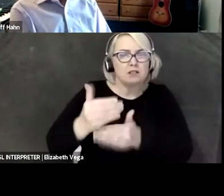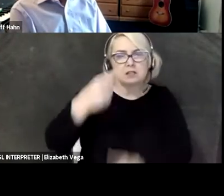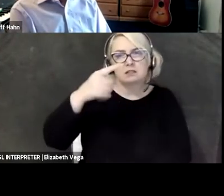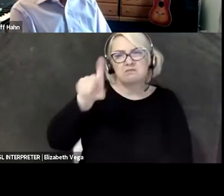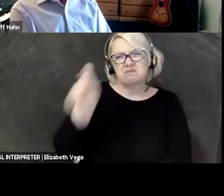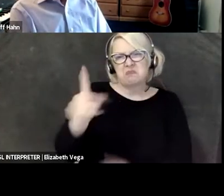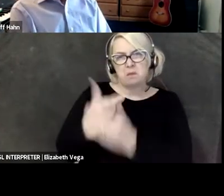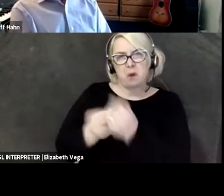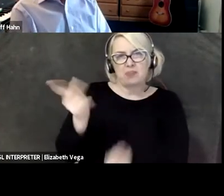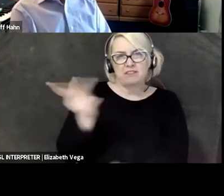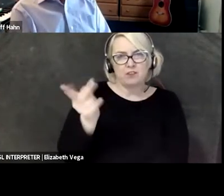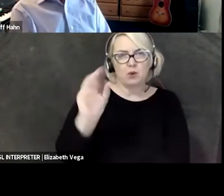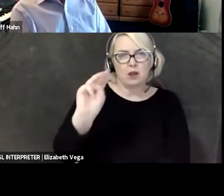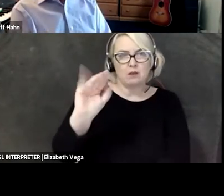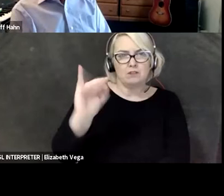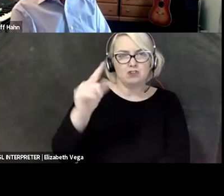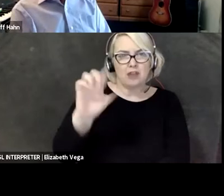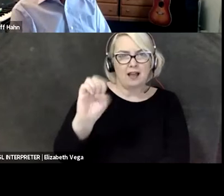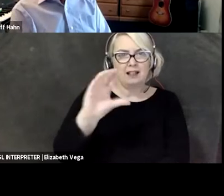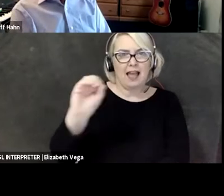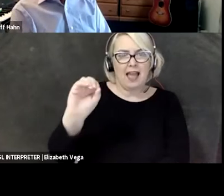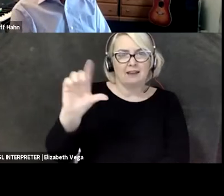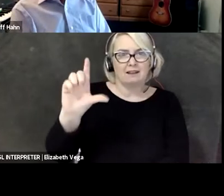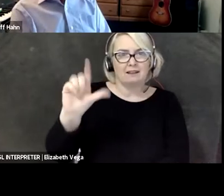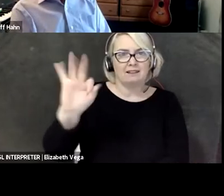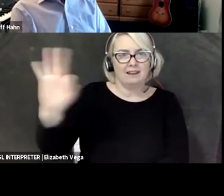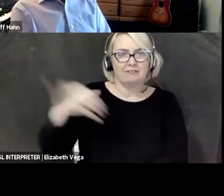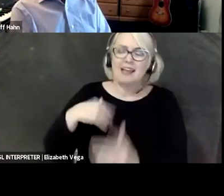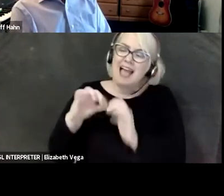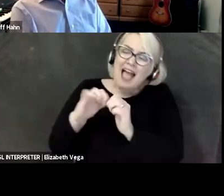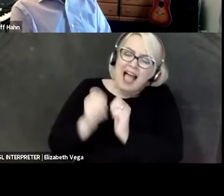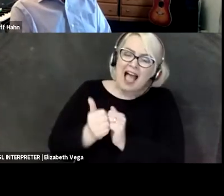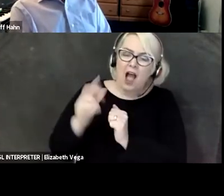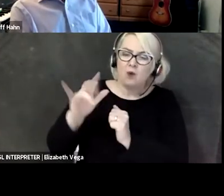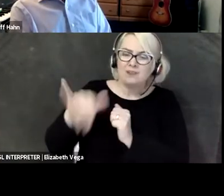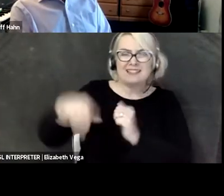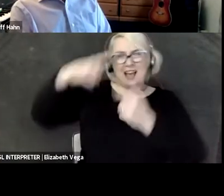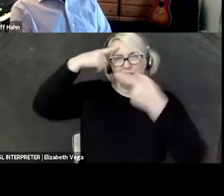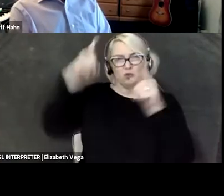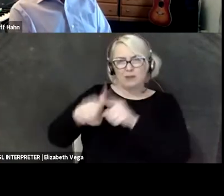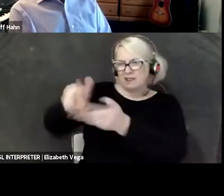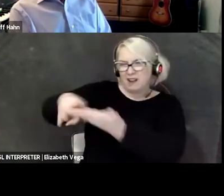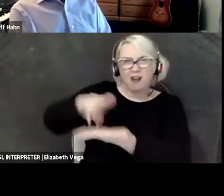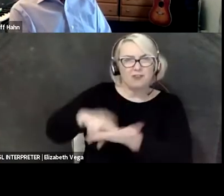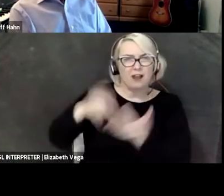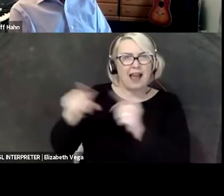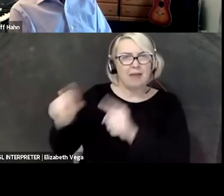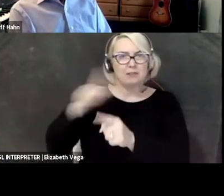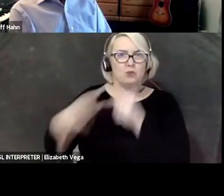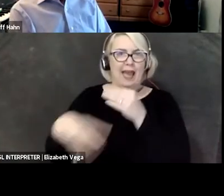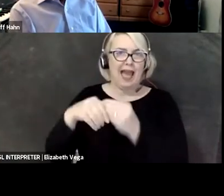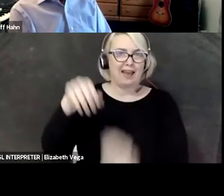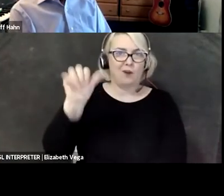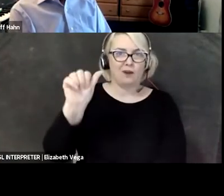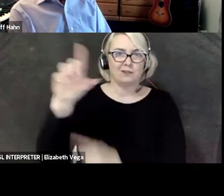this question? How does a deal for adding audio description to a project come about? And then describe the process of creating it from